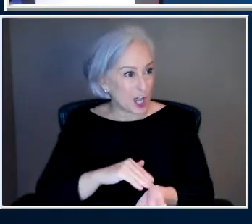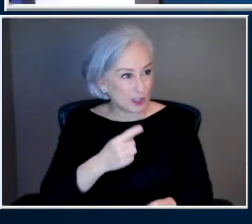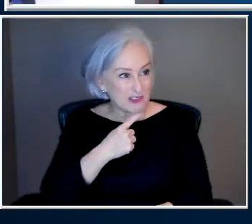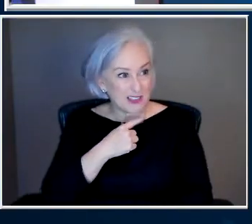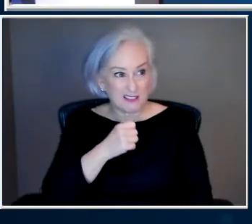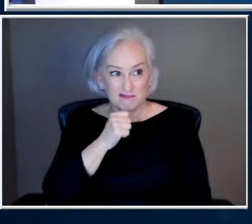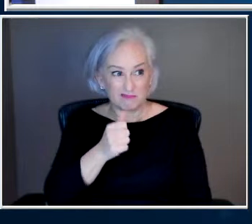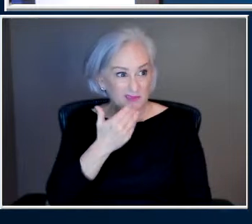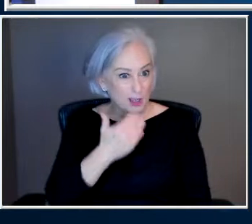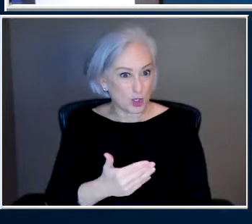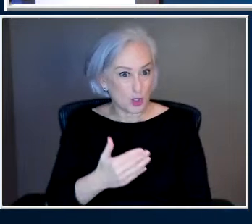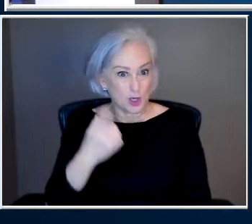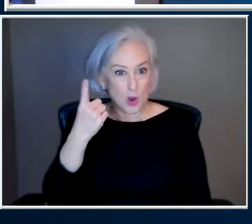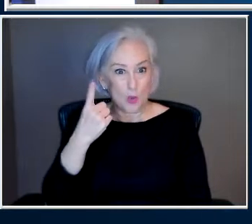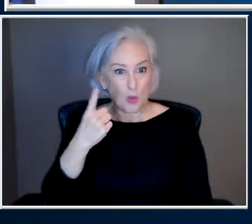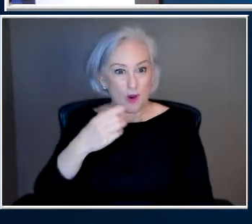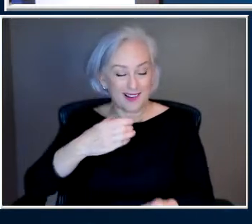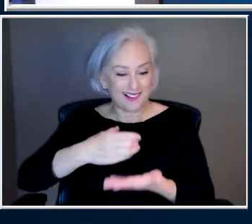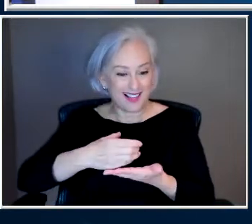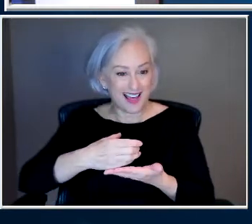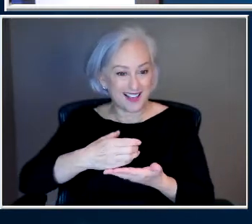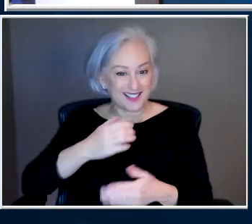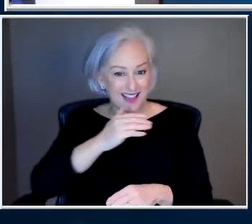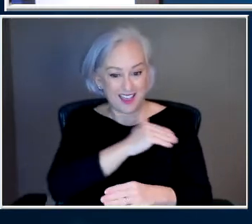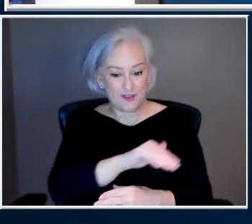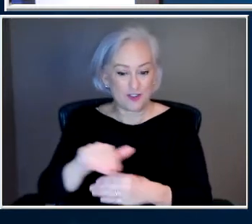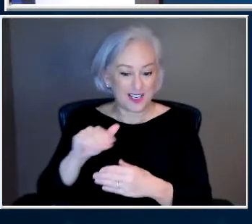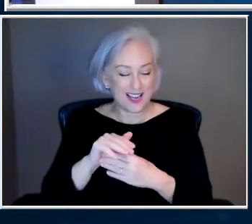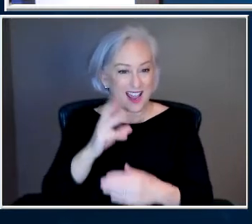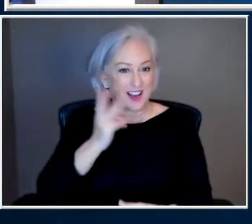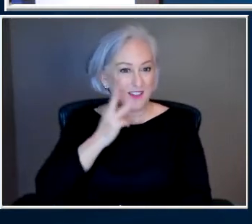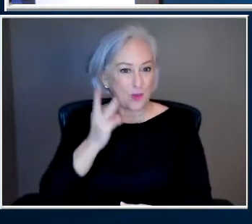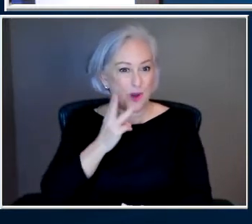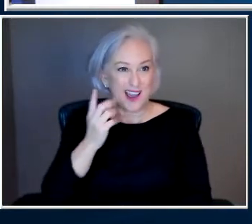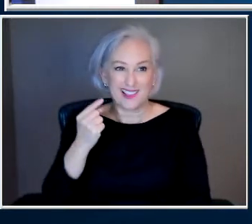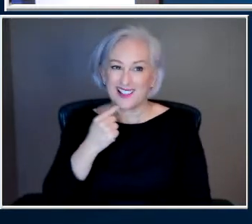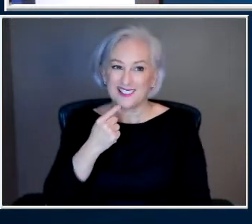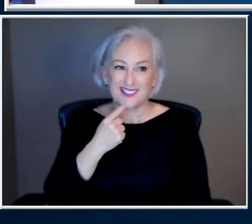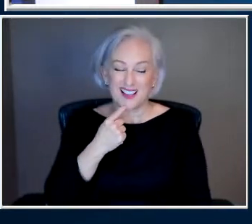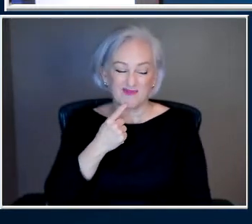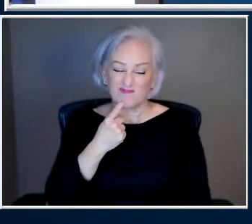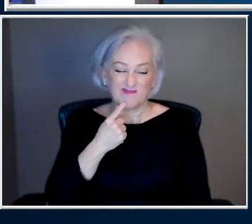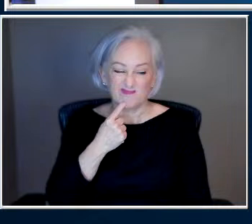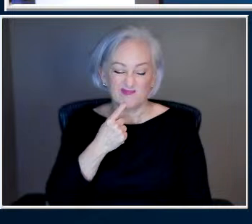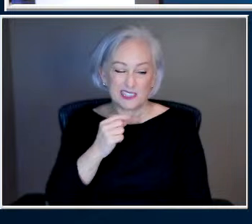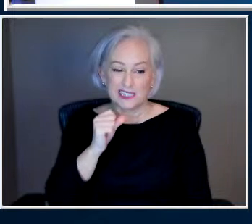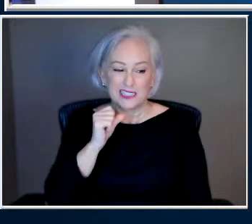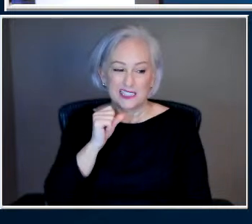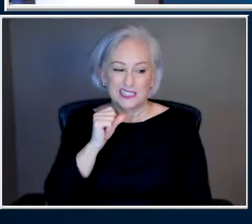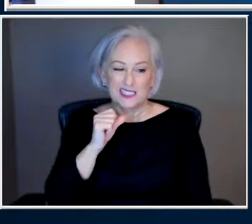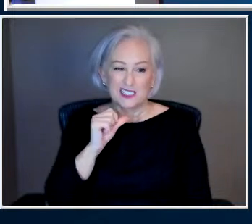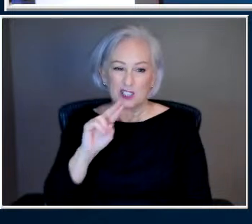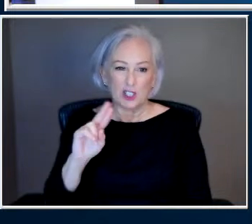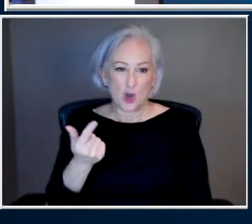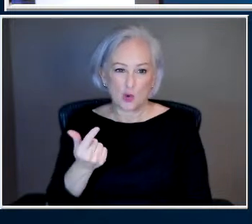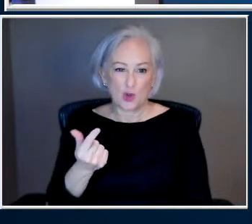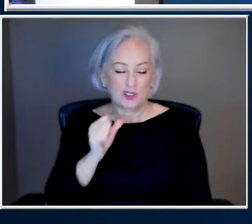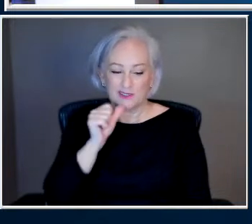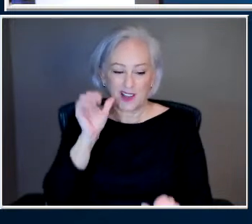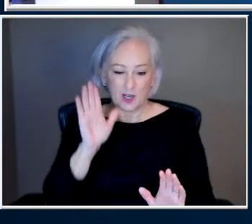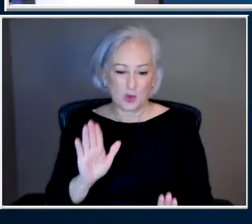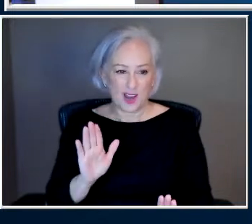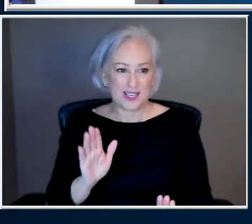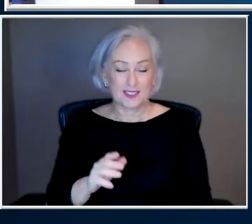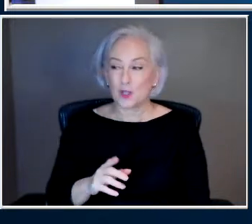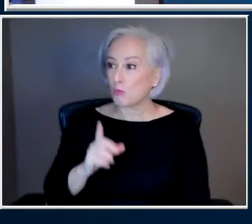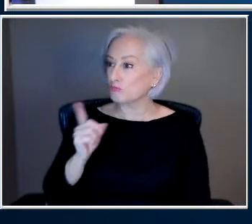glass a night, unfortunately, for people who enjoy their wine, we hear it's not being touted as a great thing. So Yeah. your instincts